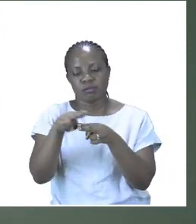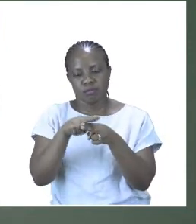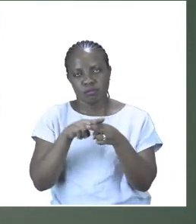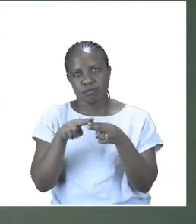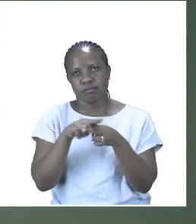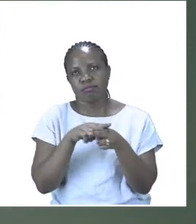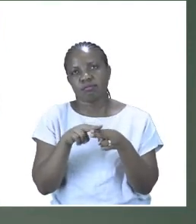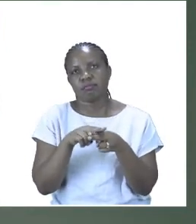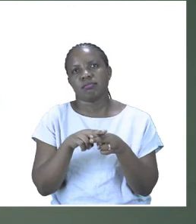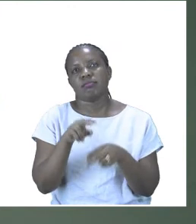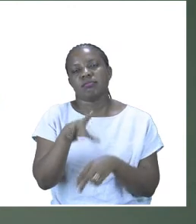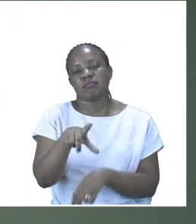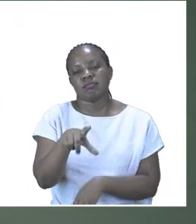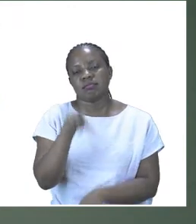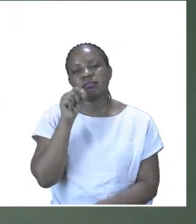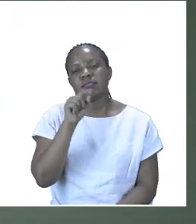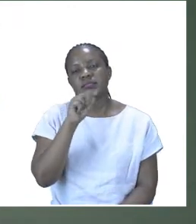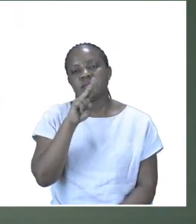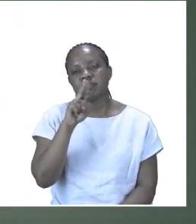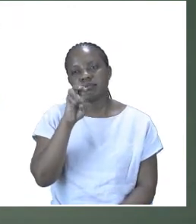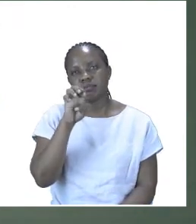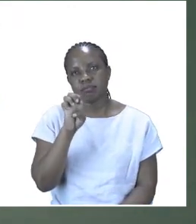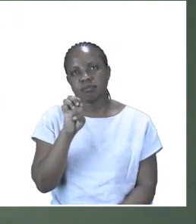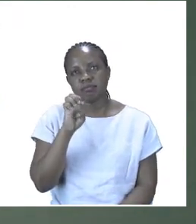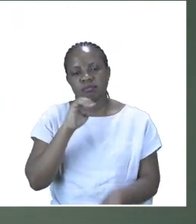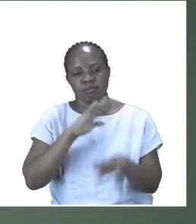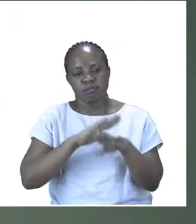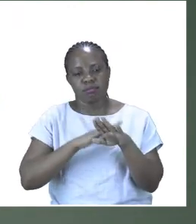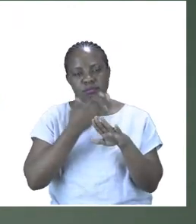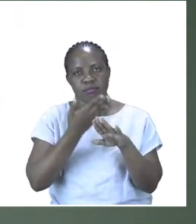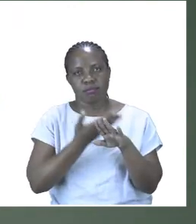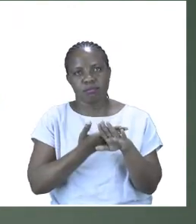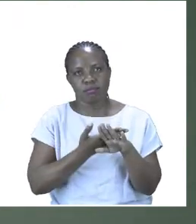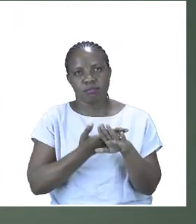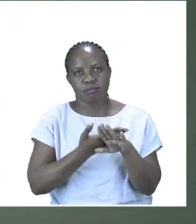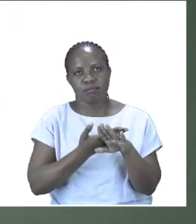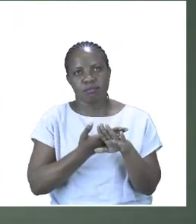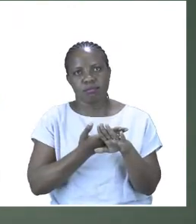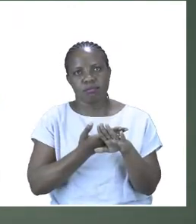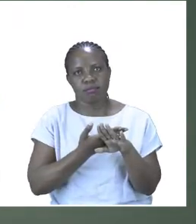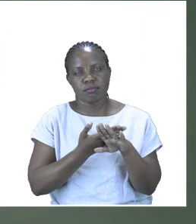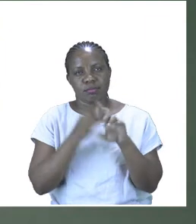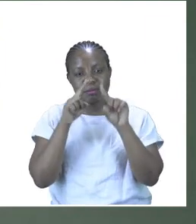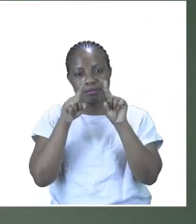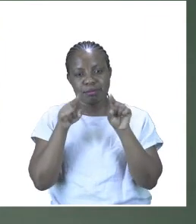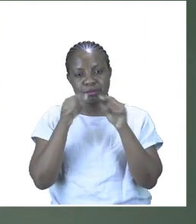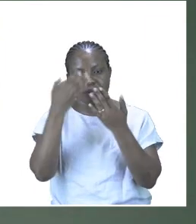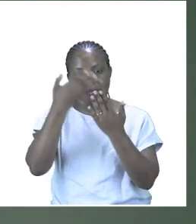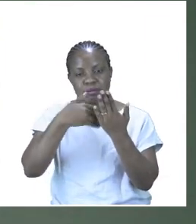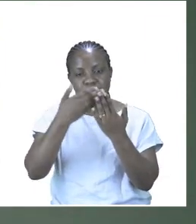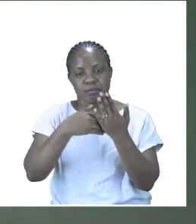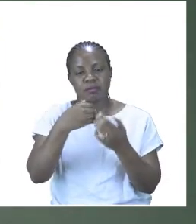the paper. If this was alone, we would say the